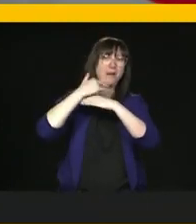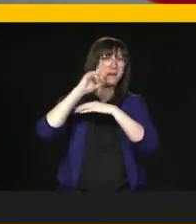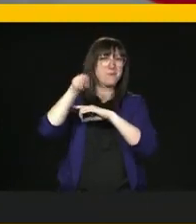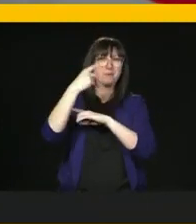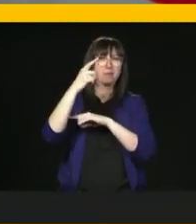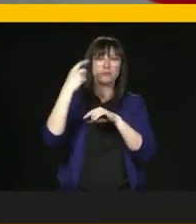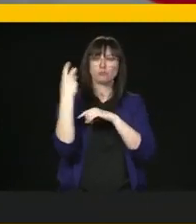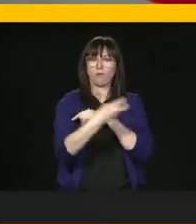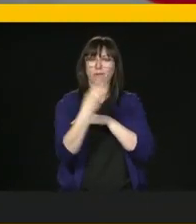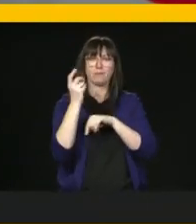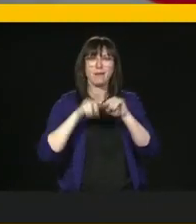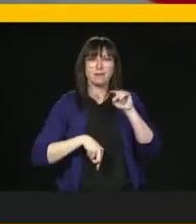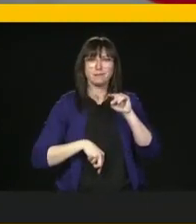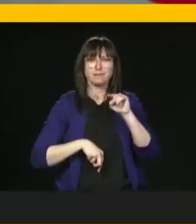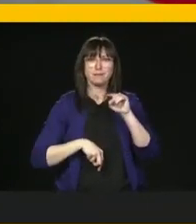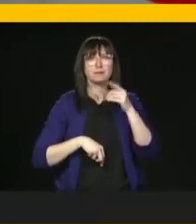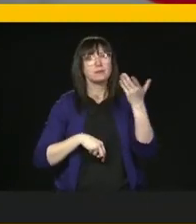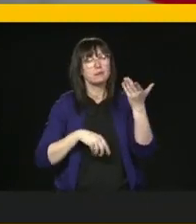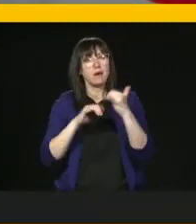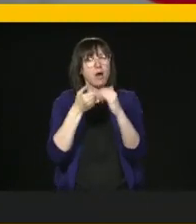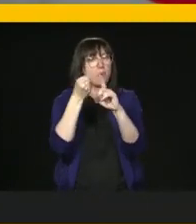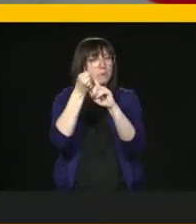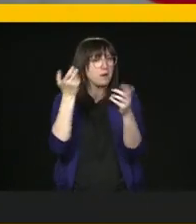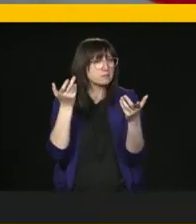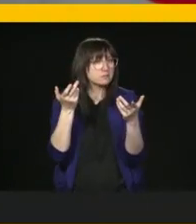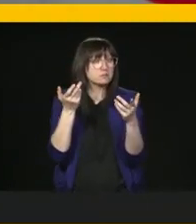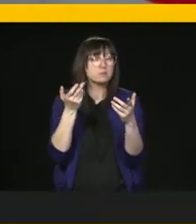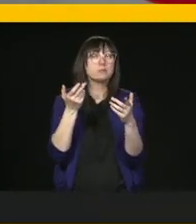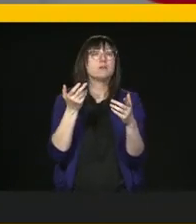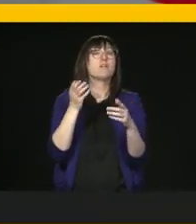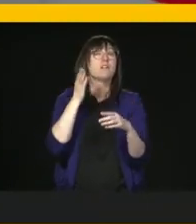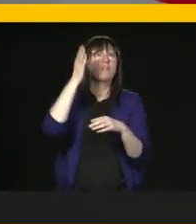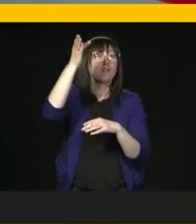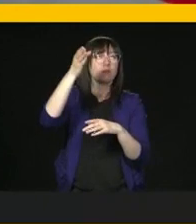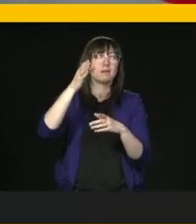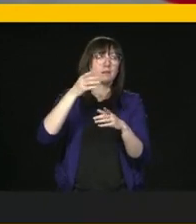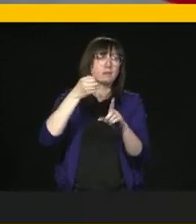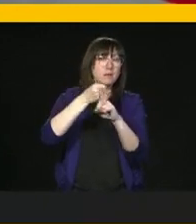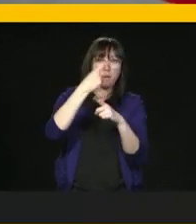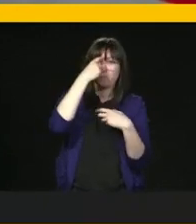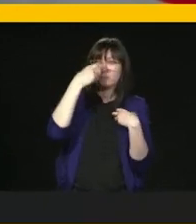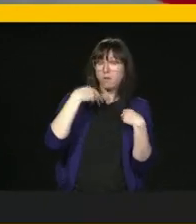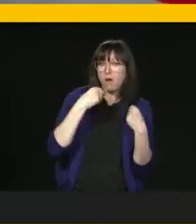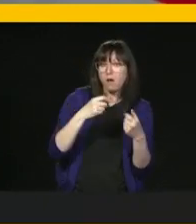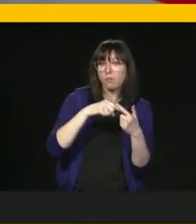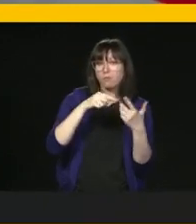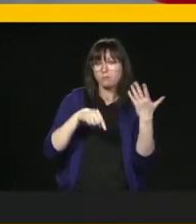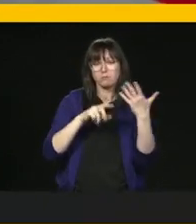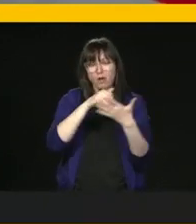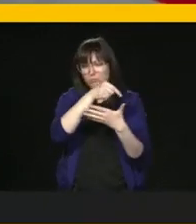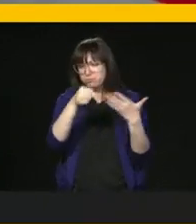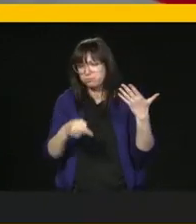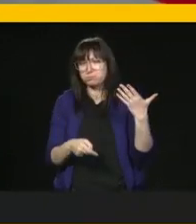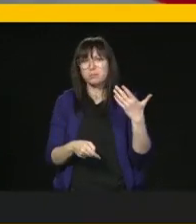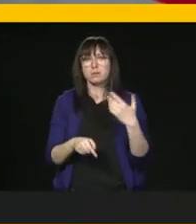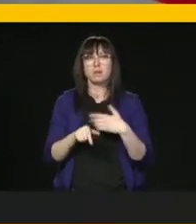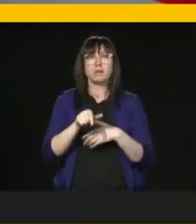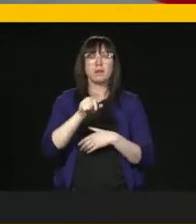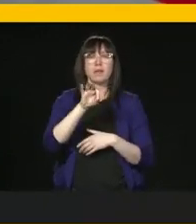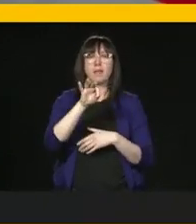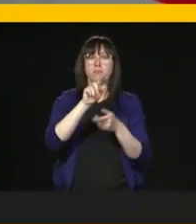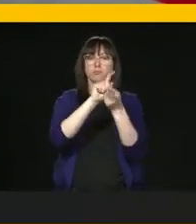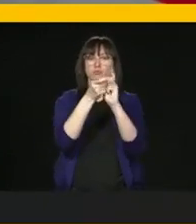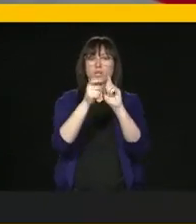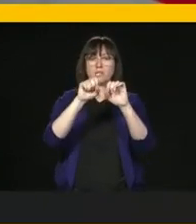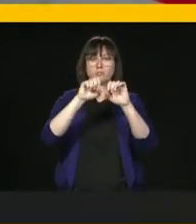impacts, whether it's mental health or other impacts. Because if you start impacting social economic conditions, that